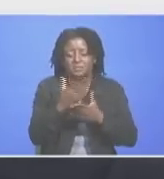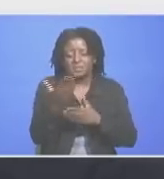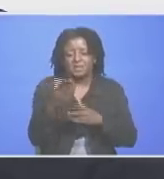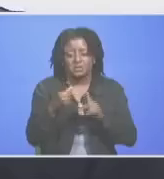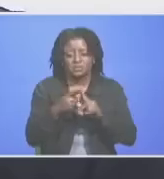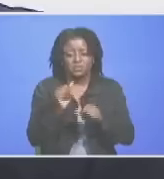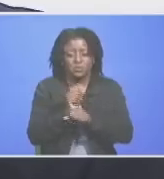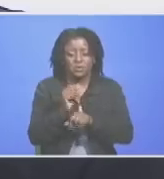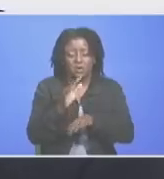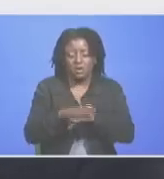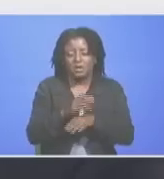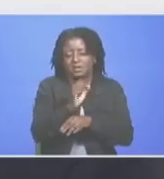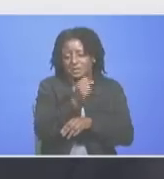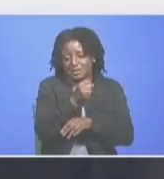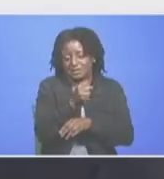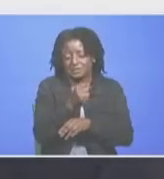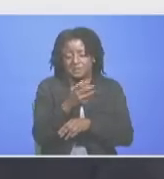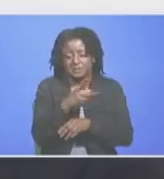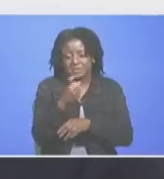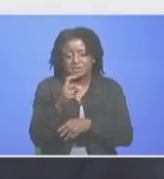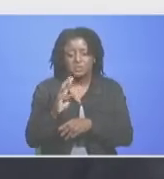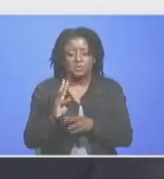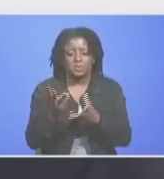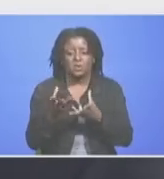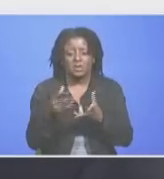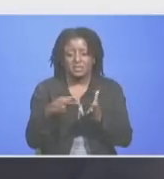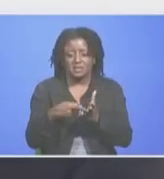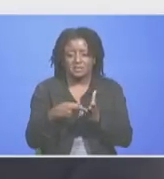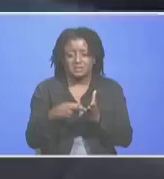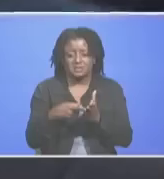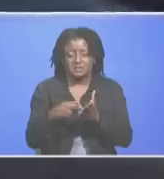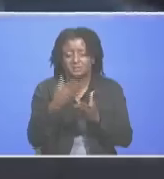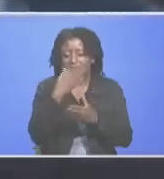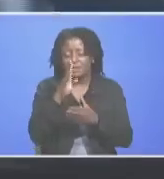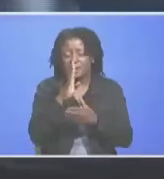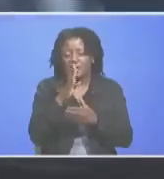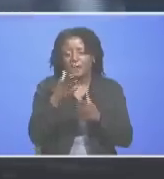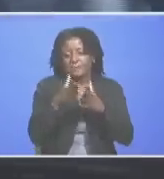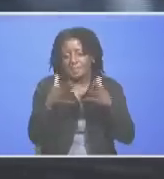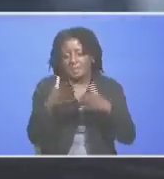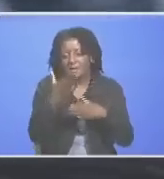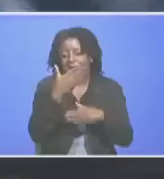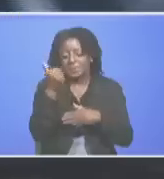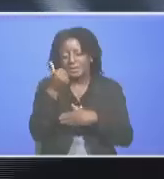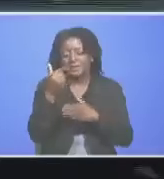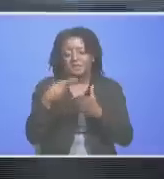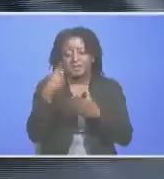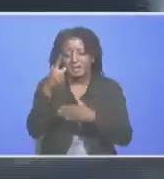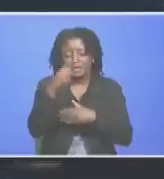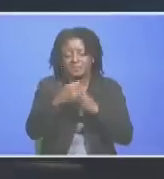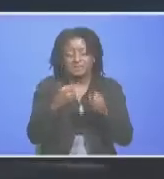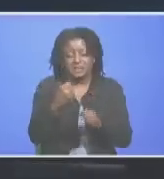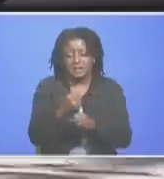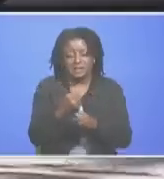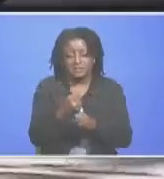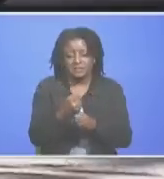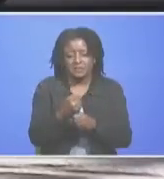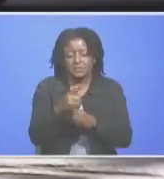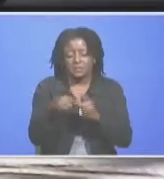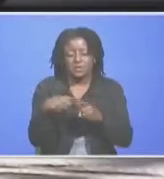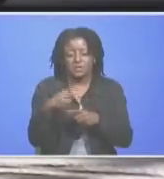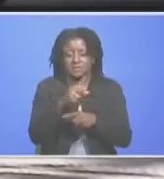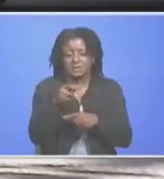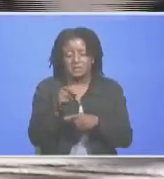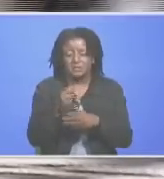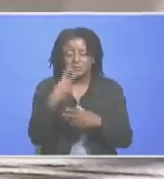on? Yes, because we want this to be bigger and even better next year. When our news team visited the parade grounds on